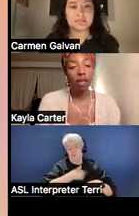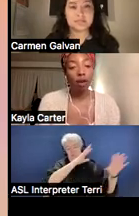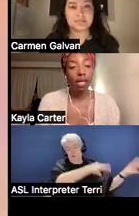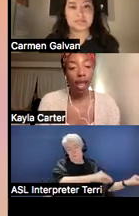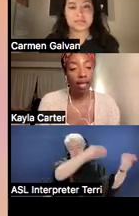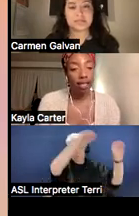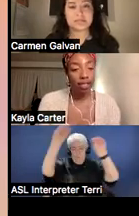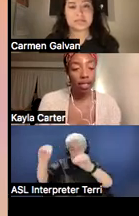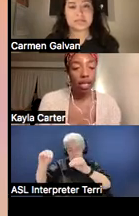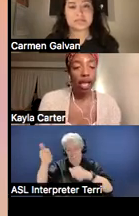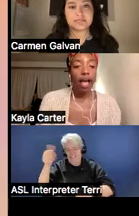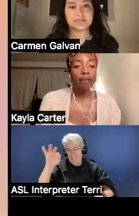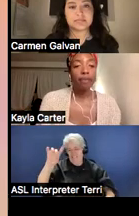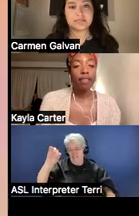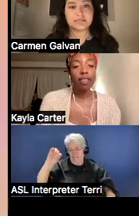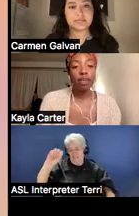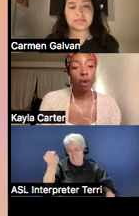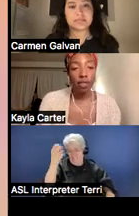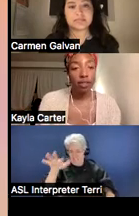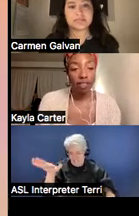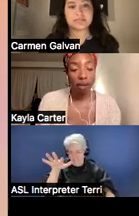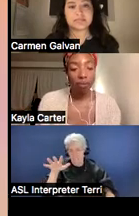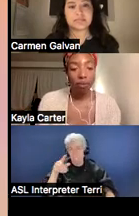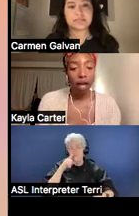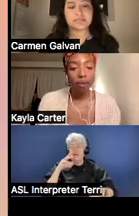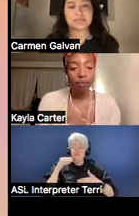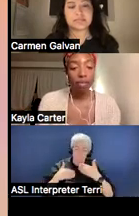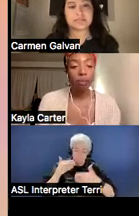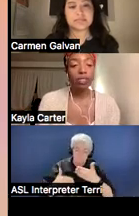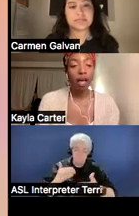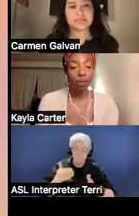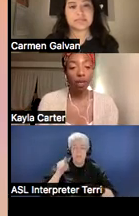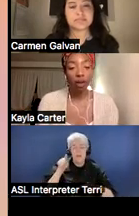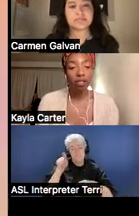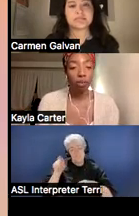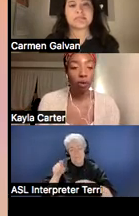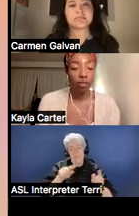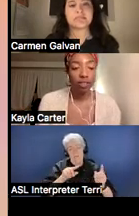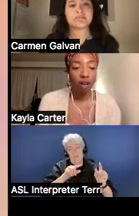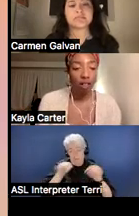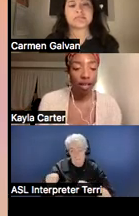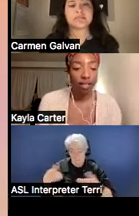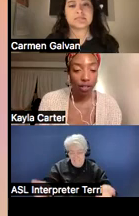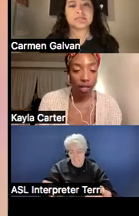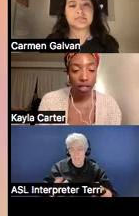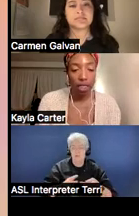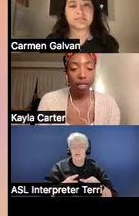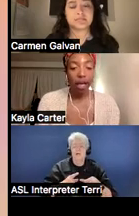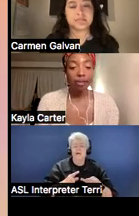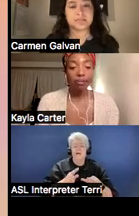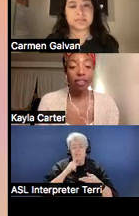in the early 80s. And the process of them being able to come here is a process of